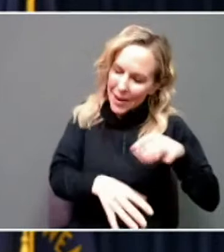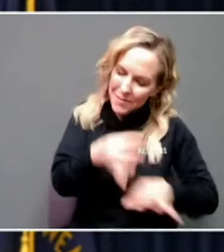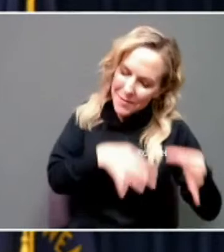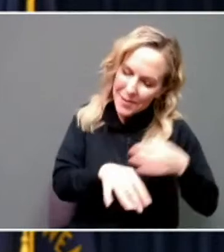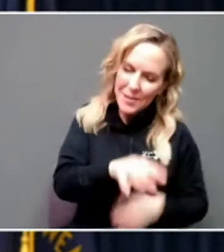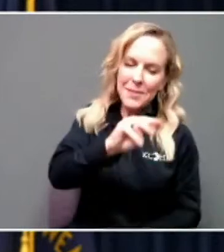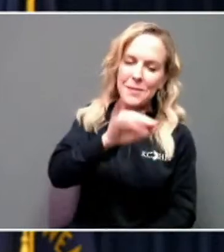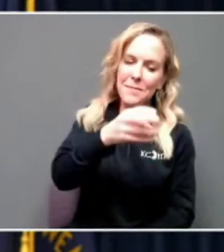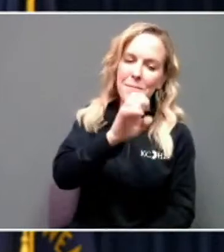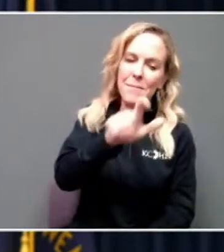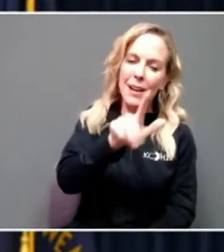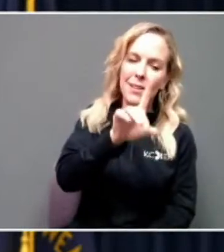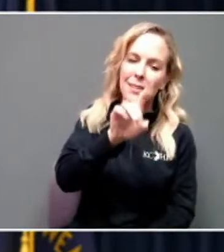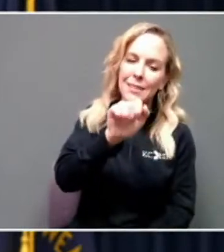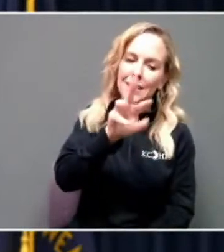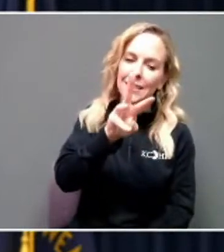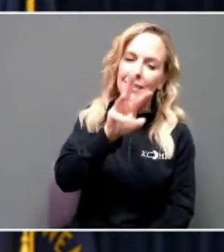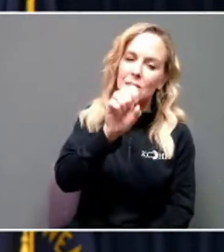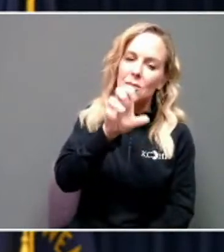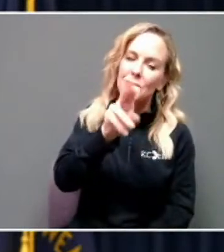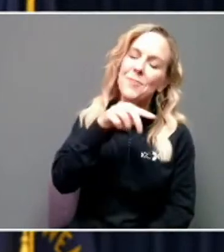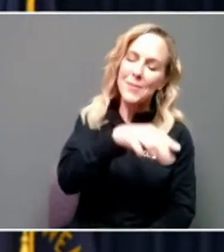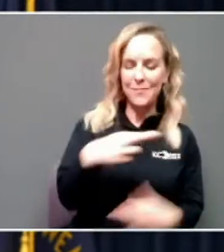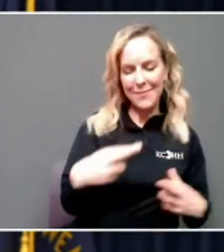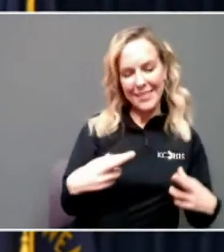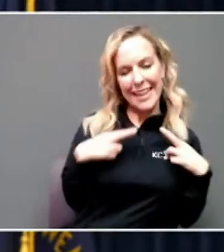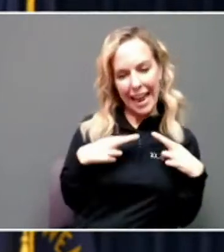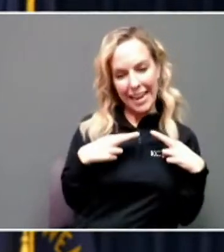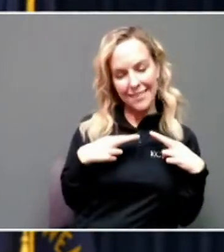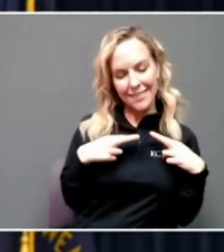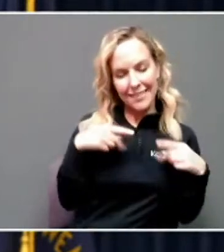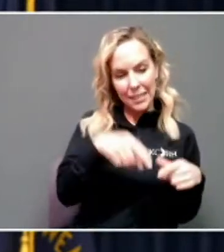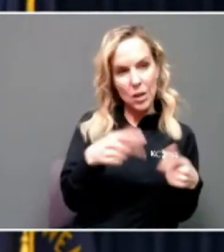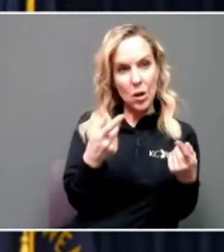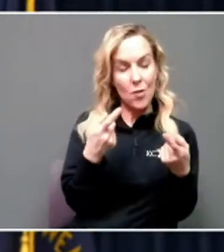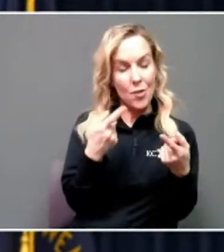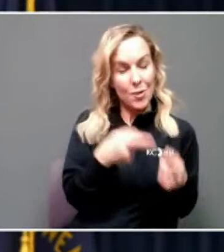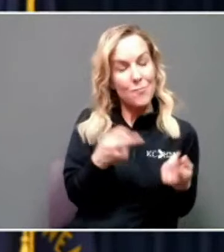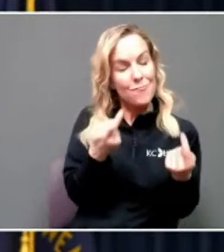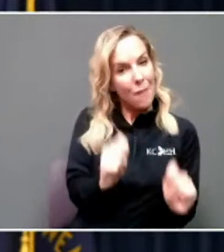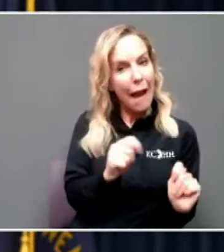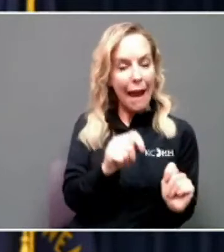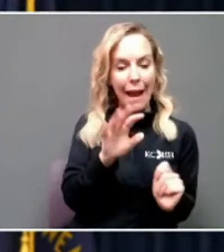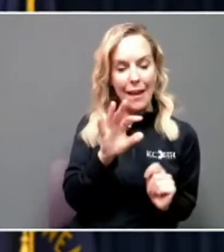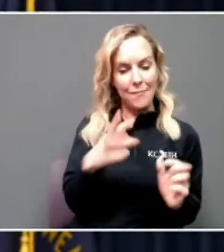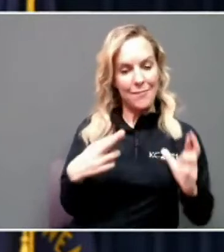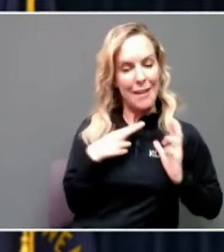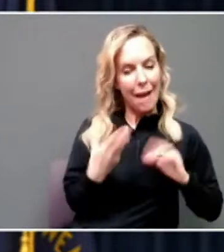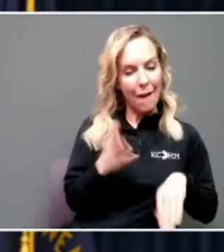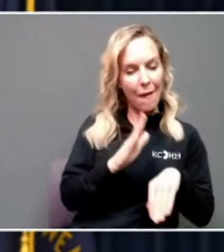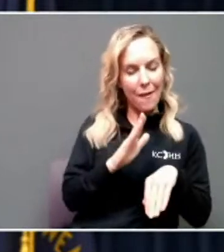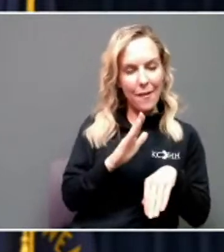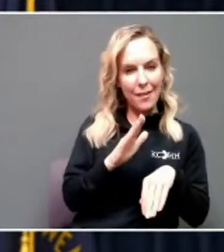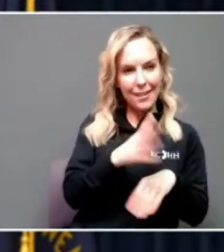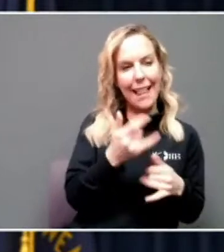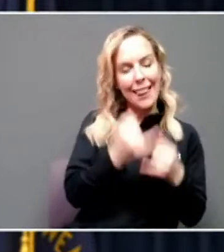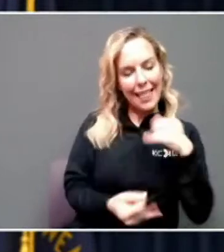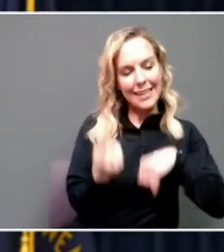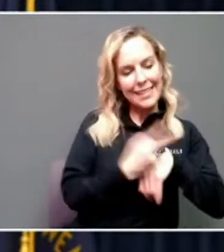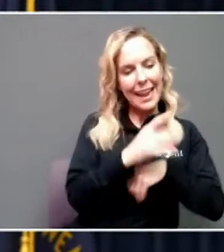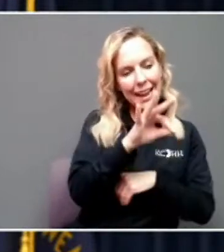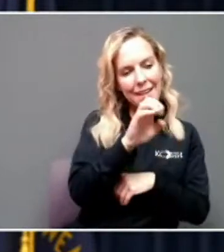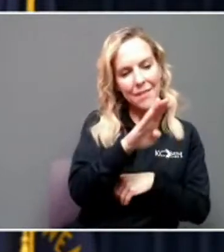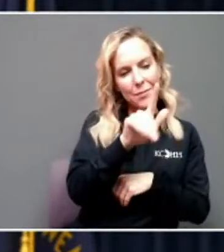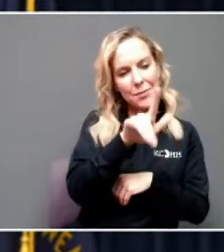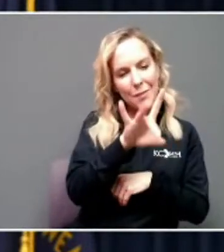retiring. Well, he's retiring on March. He was trying to retire February. His last day is February 28th. He was trying to